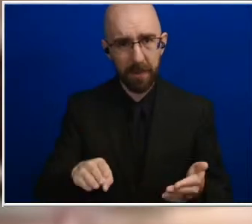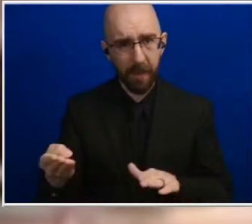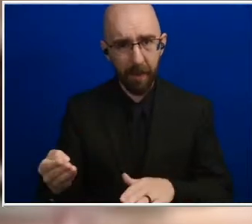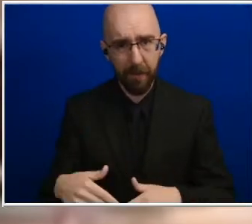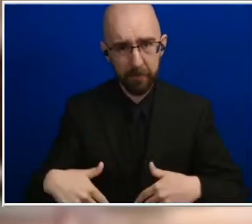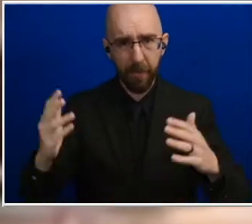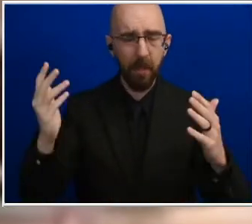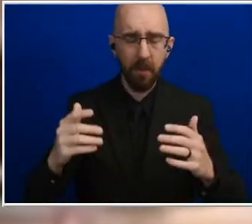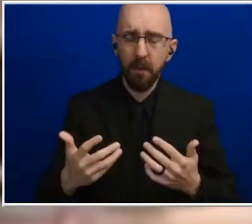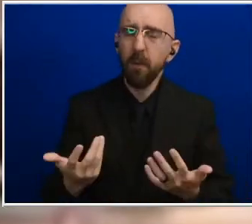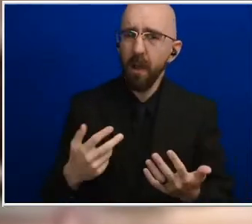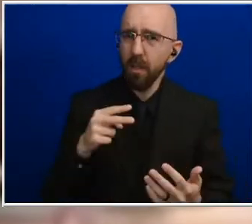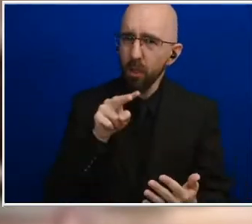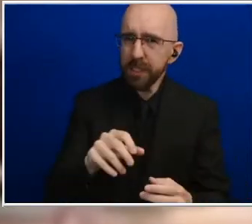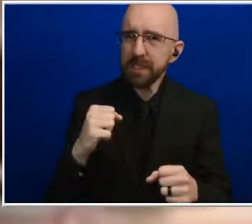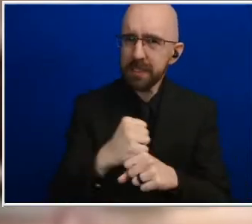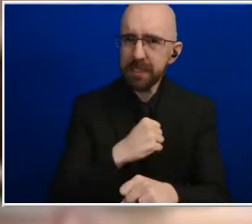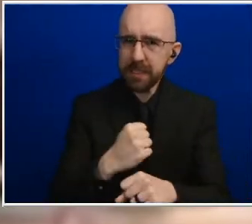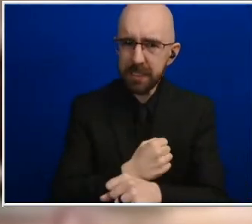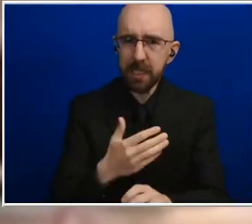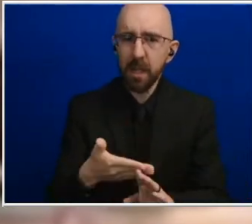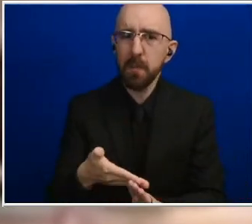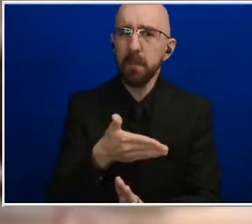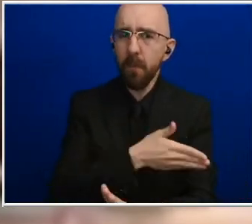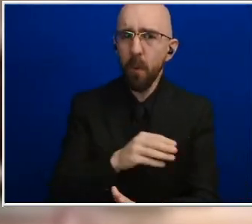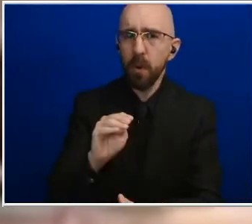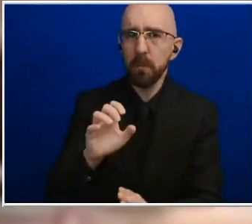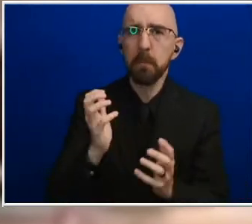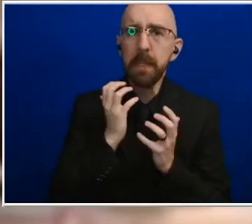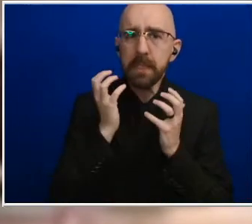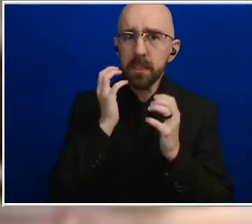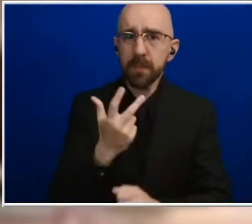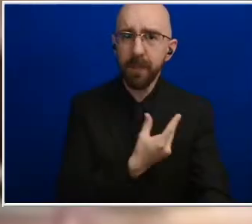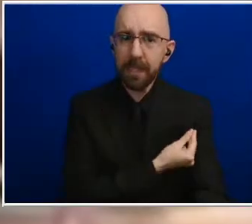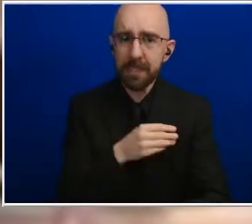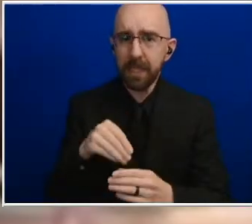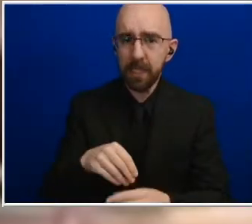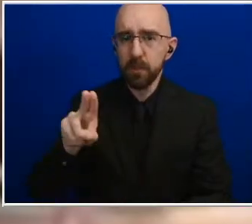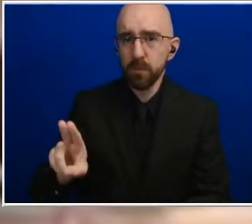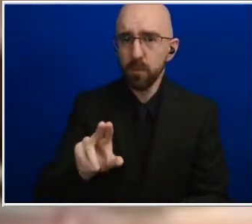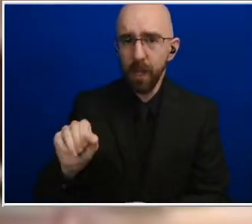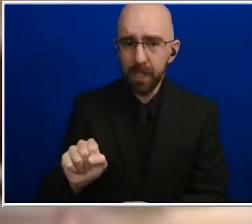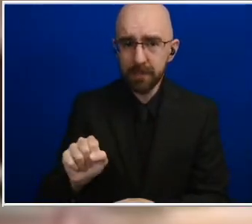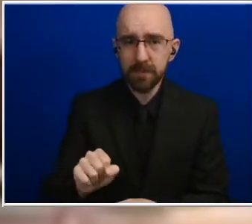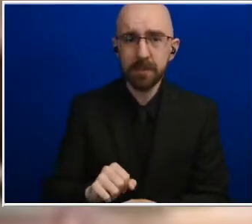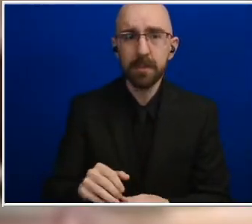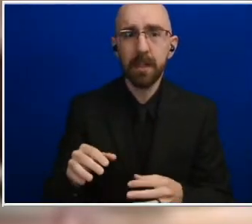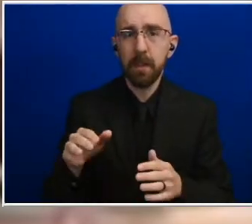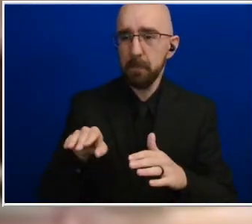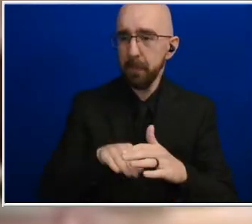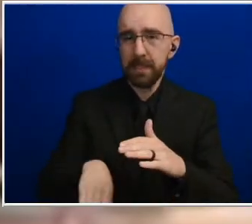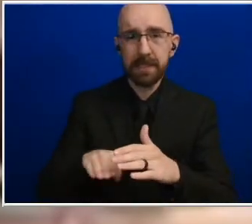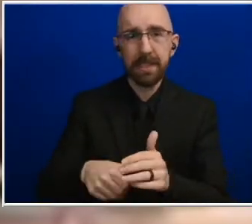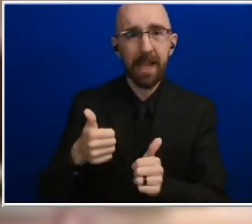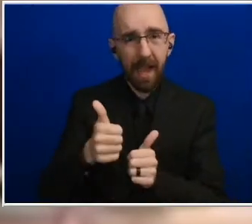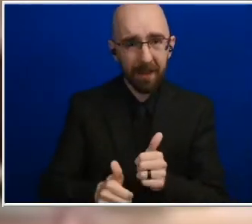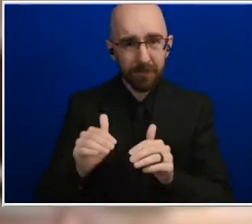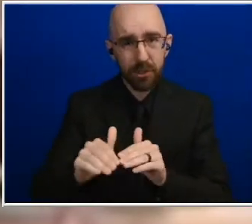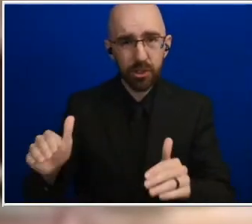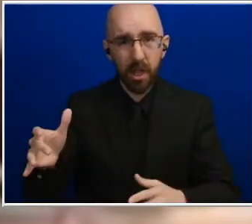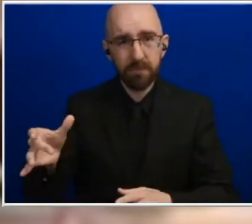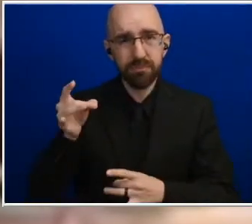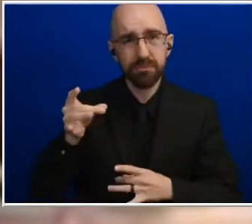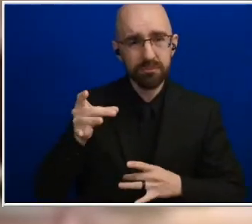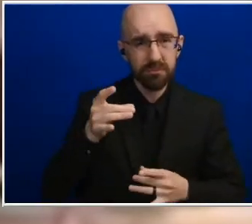just look at the statistics. Before there was a measles vaccine in the U.S., essentially every child got it, so 3 to